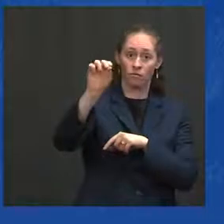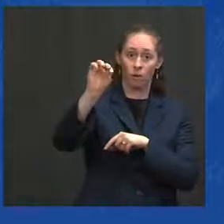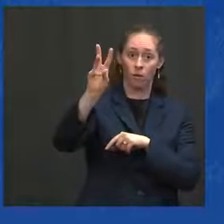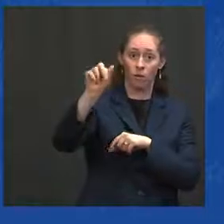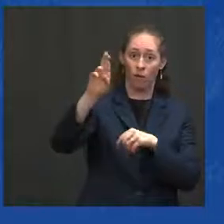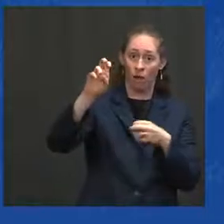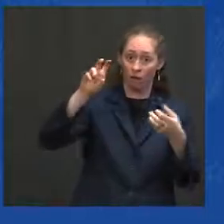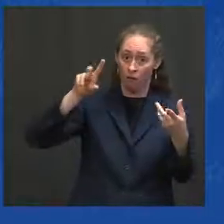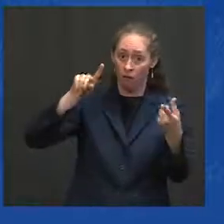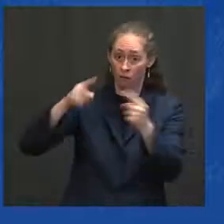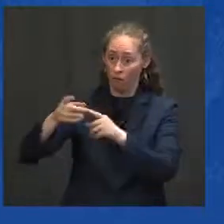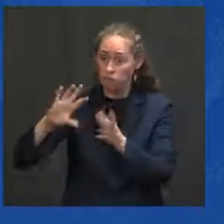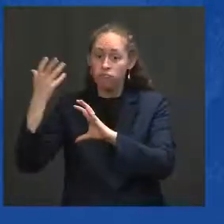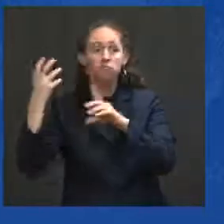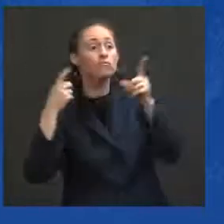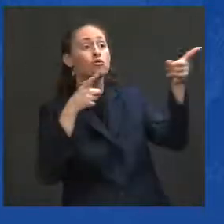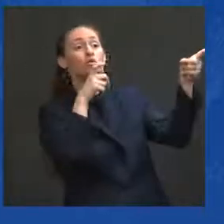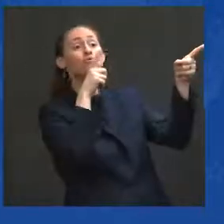not